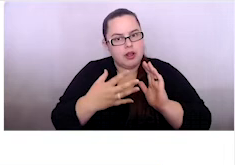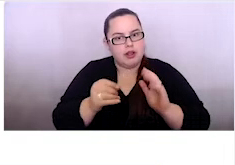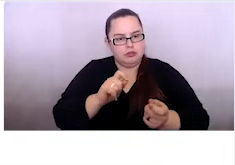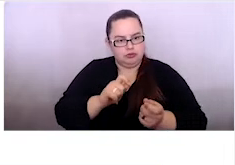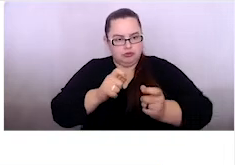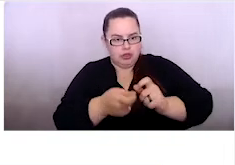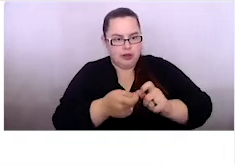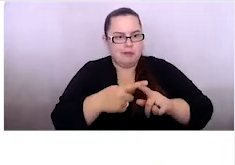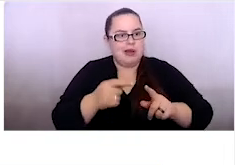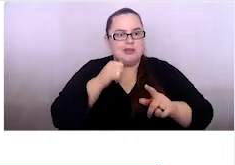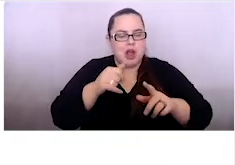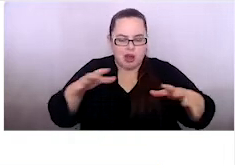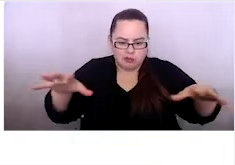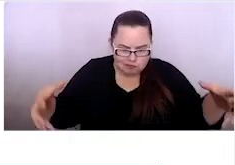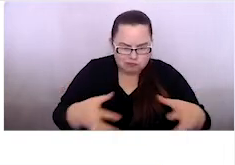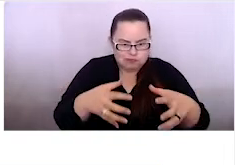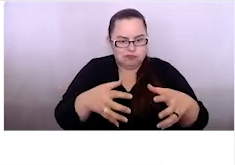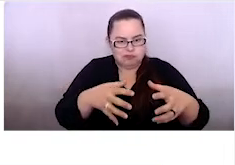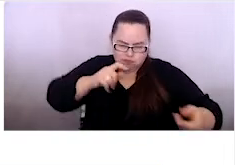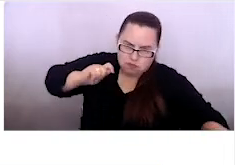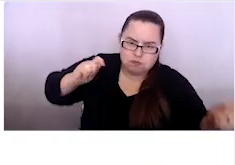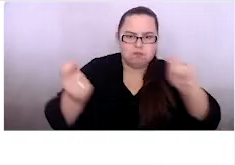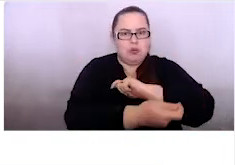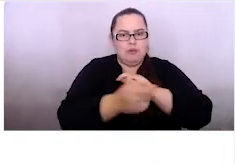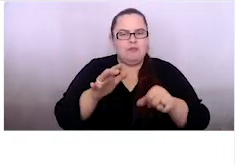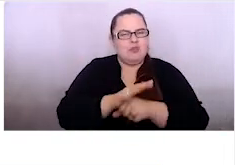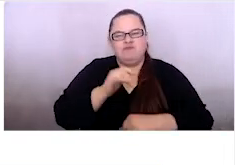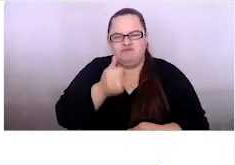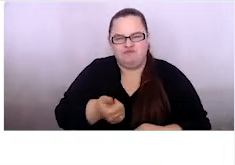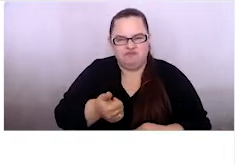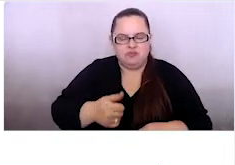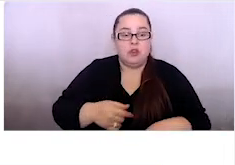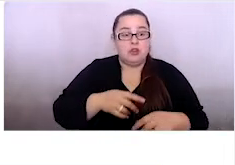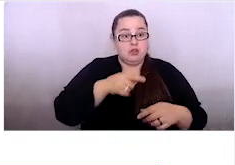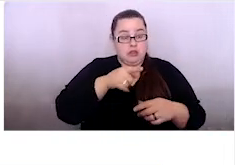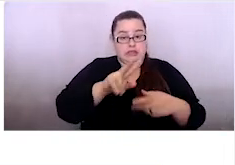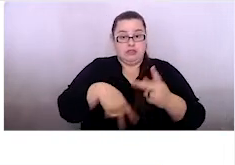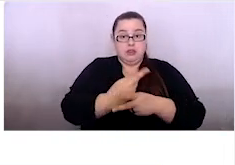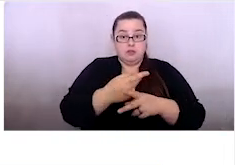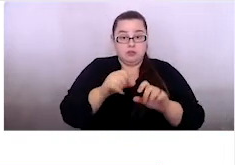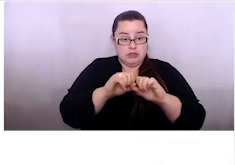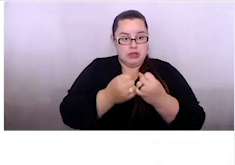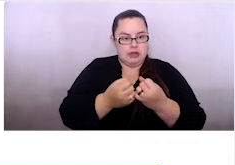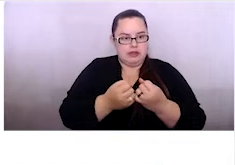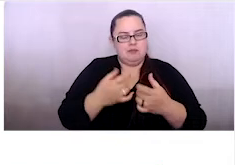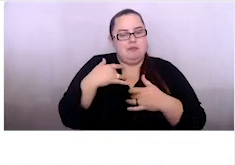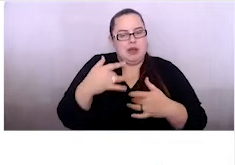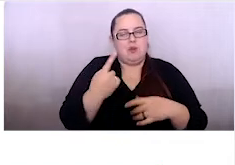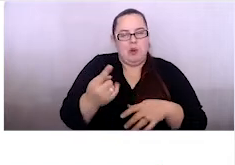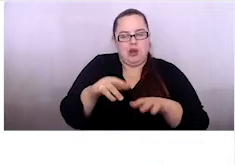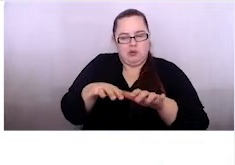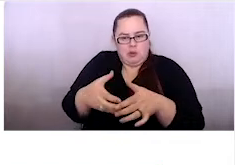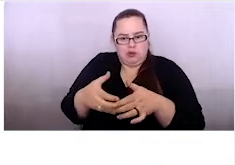collective transformations. So in these types of societies, one culture is often considered the norm, and all